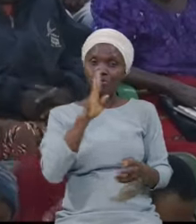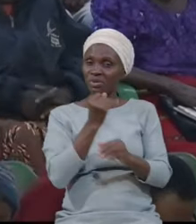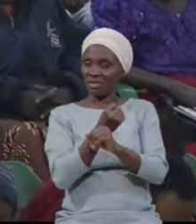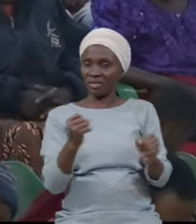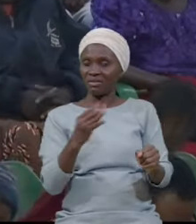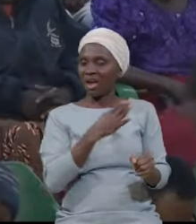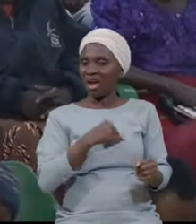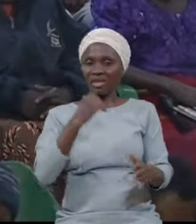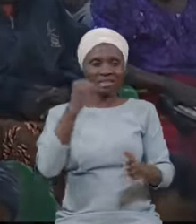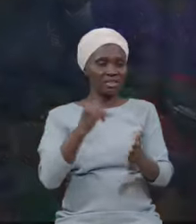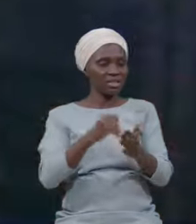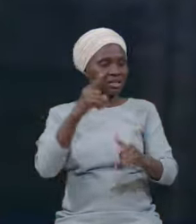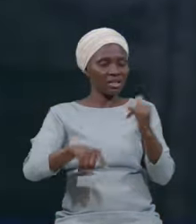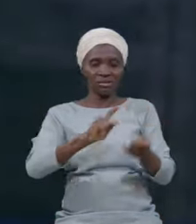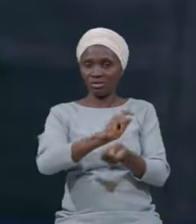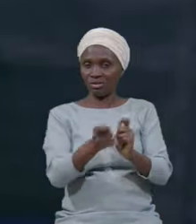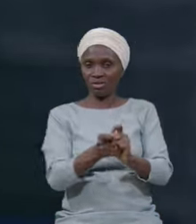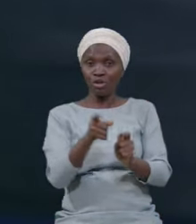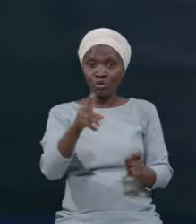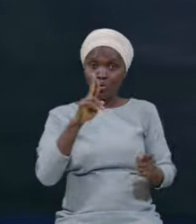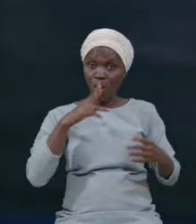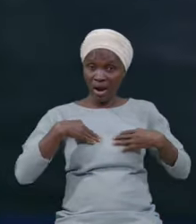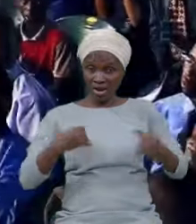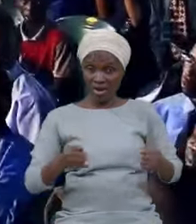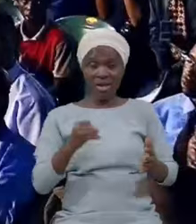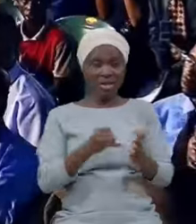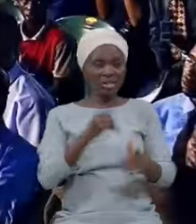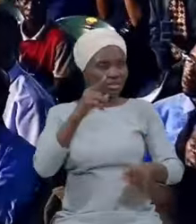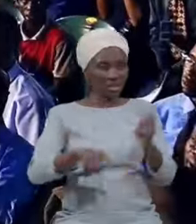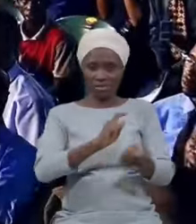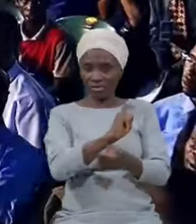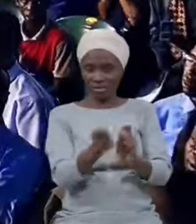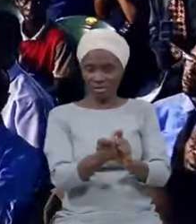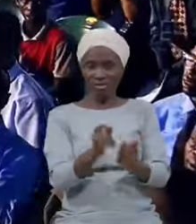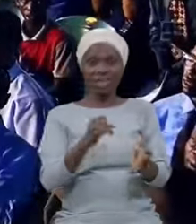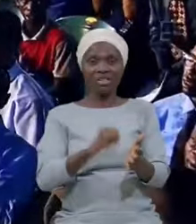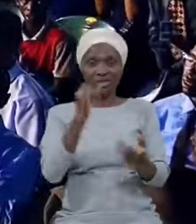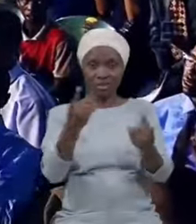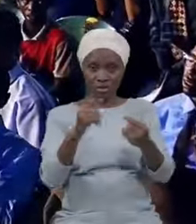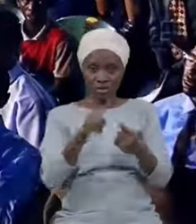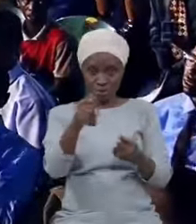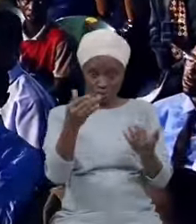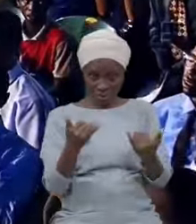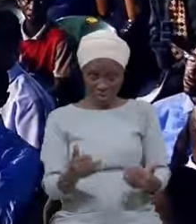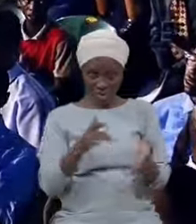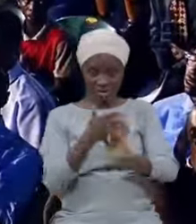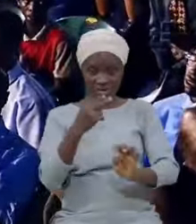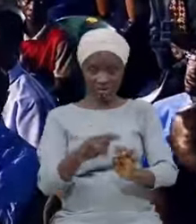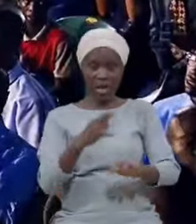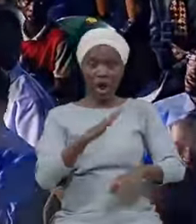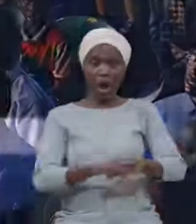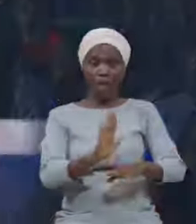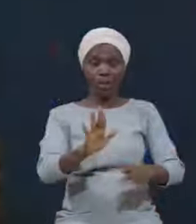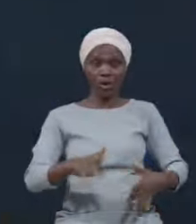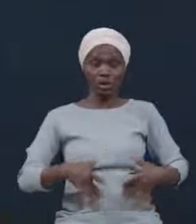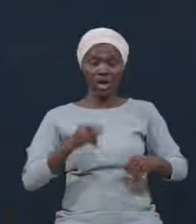be changed. Amen. It is coming right now. Amen. Upon your life. Amen. Upon my life.